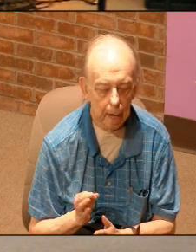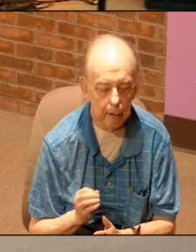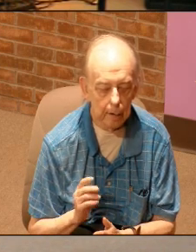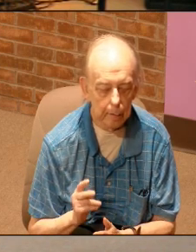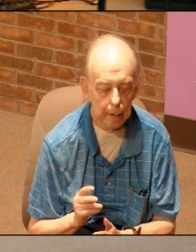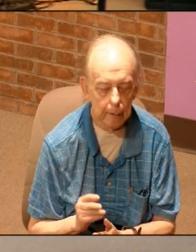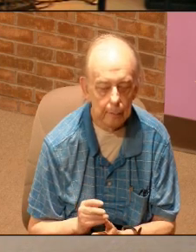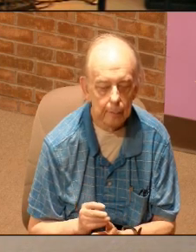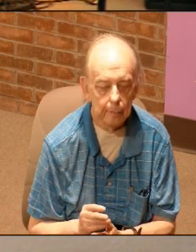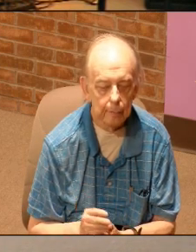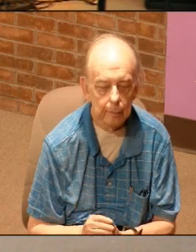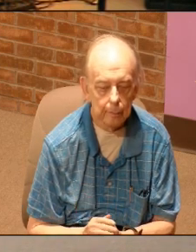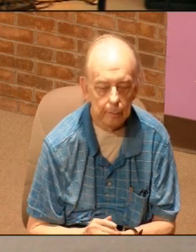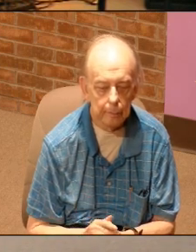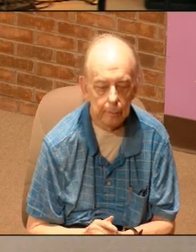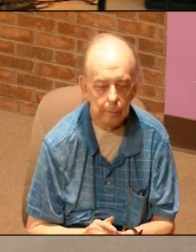okay?